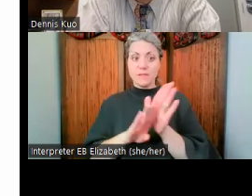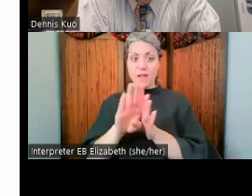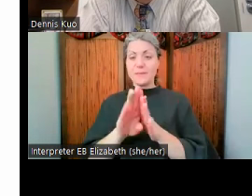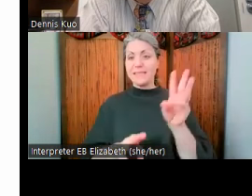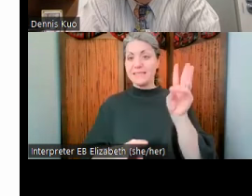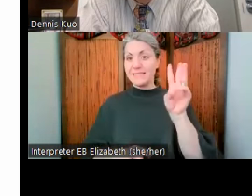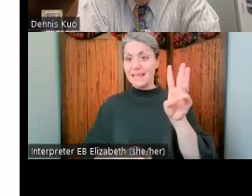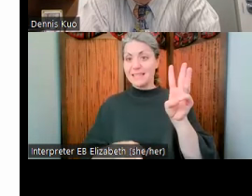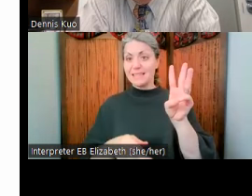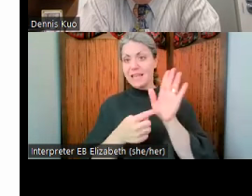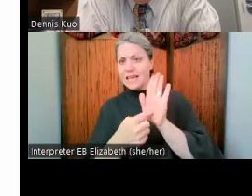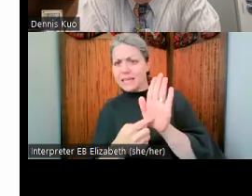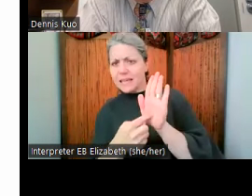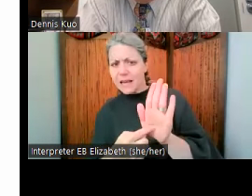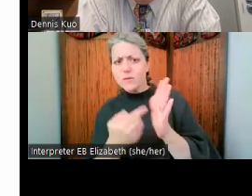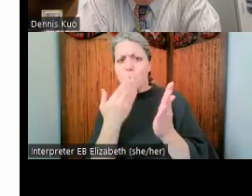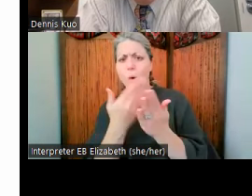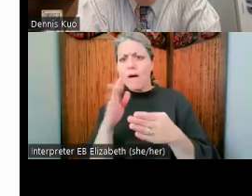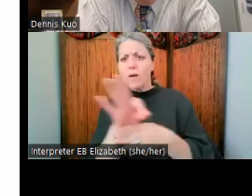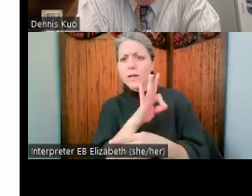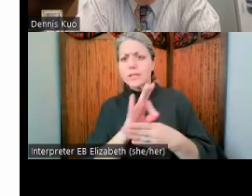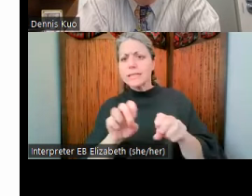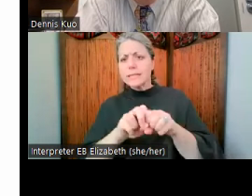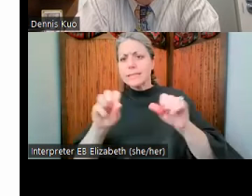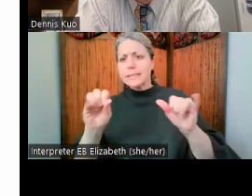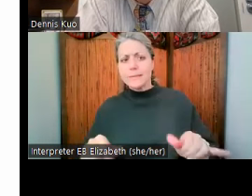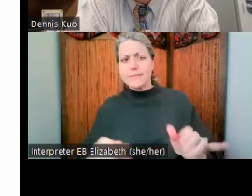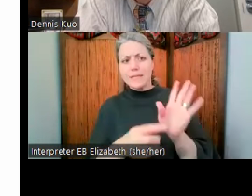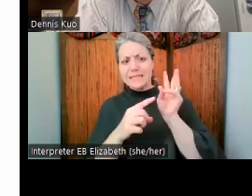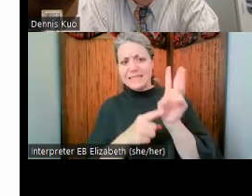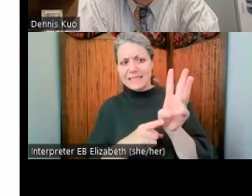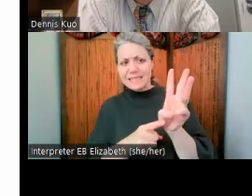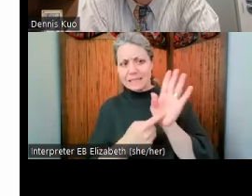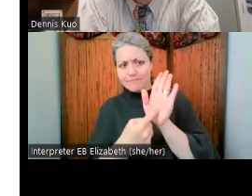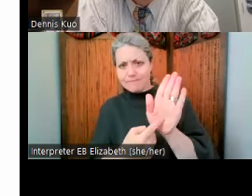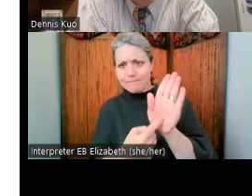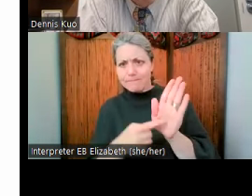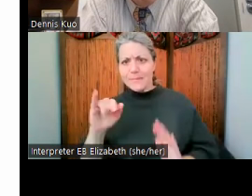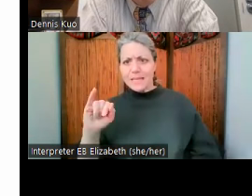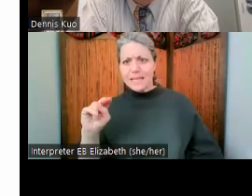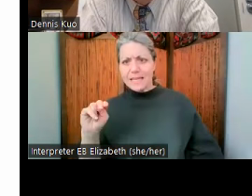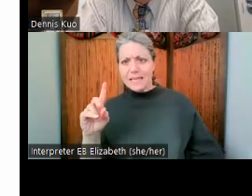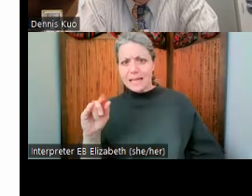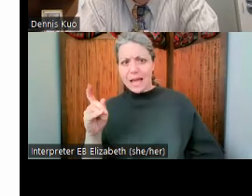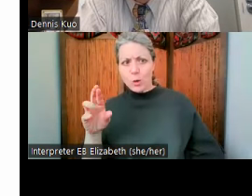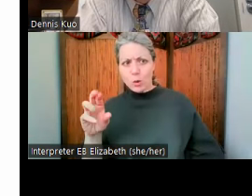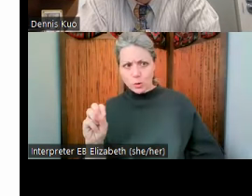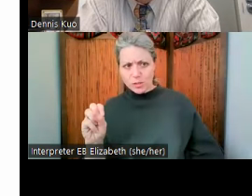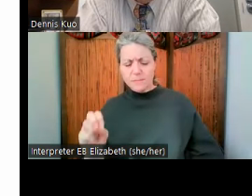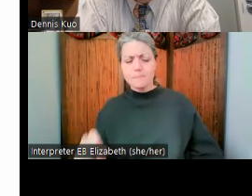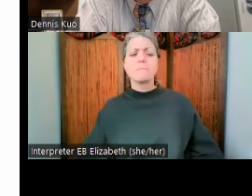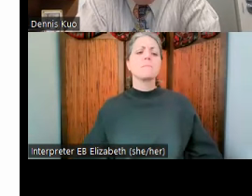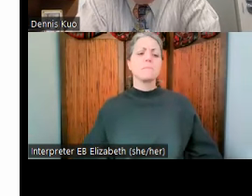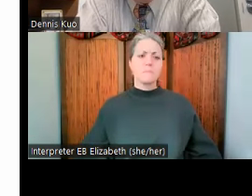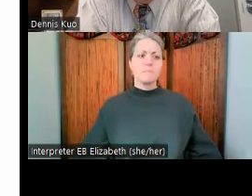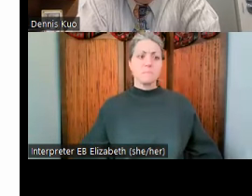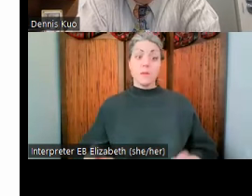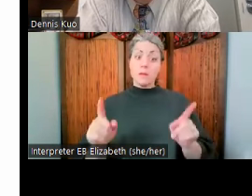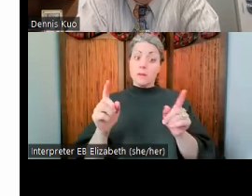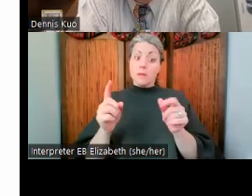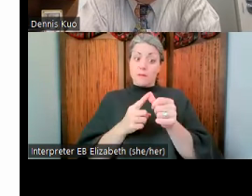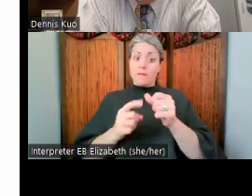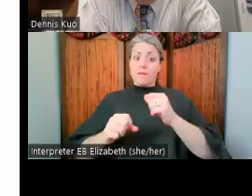indicators of what they call a well-functioning system for children with special healthcare needs. There is a foundational